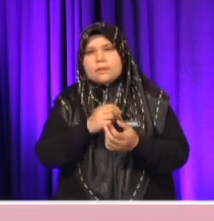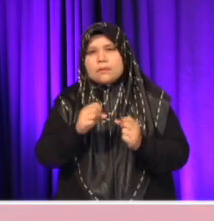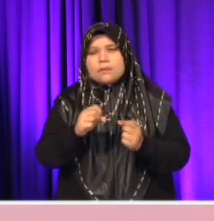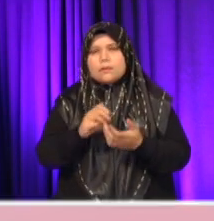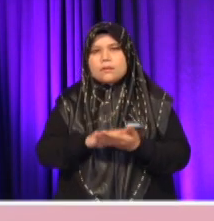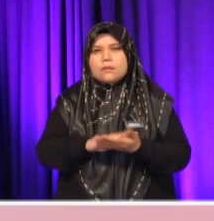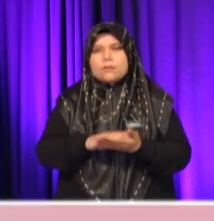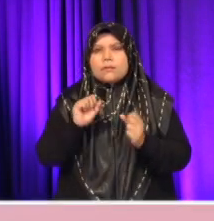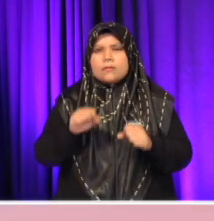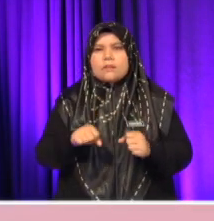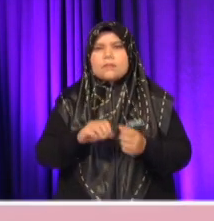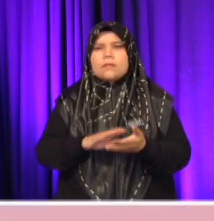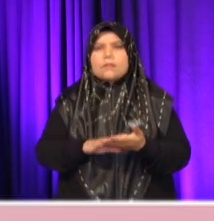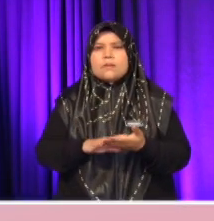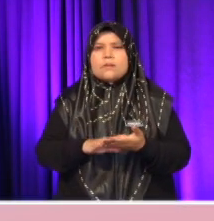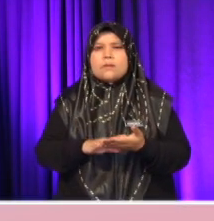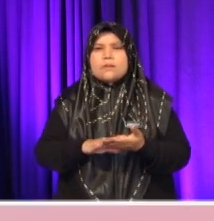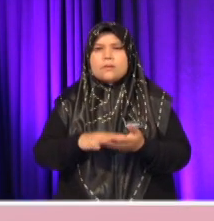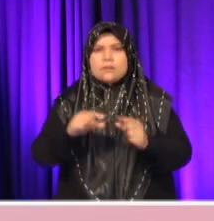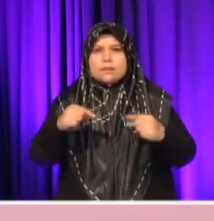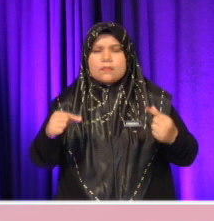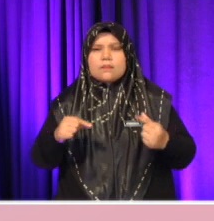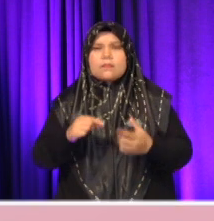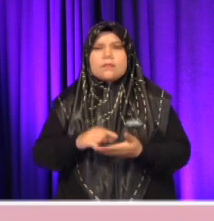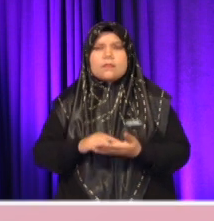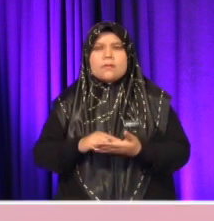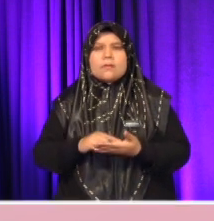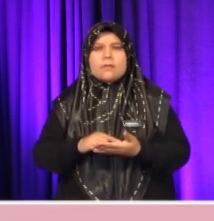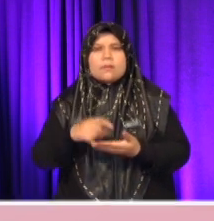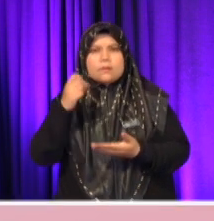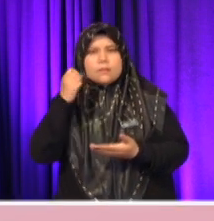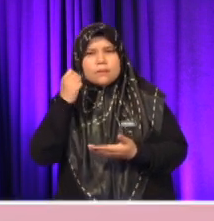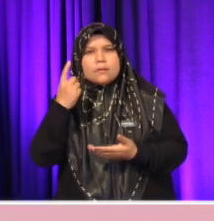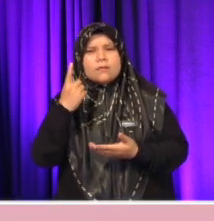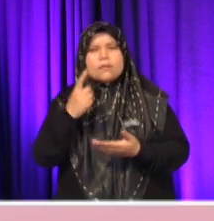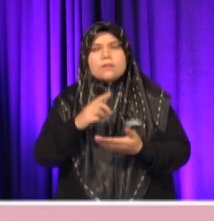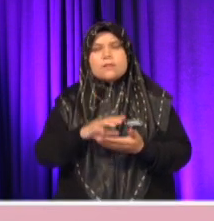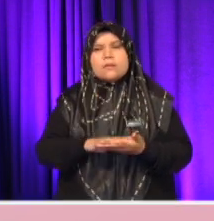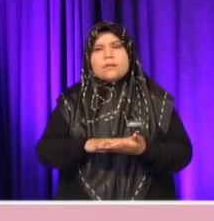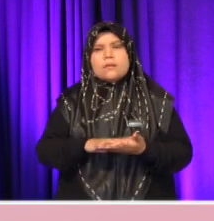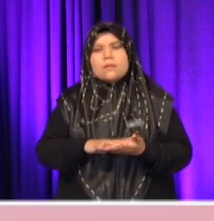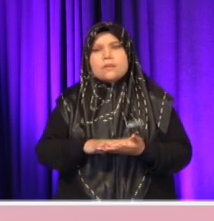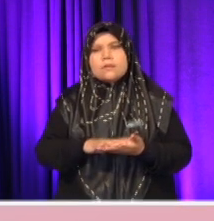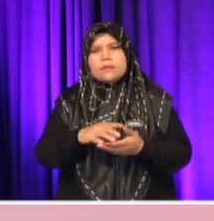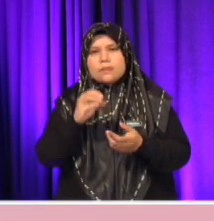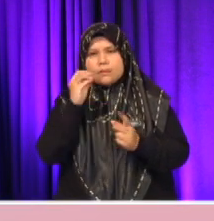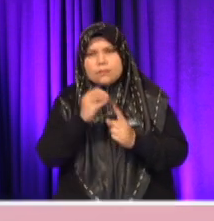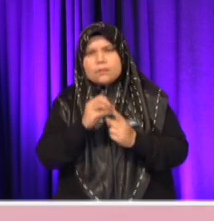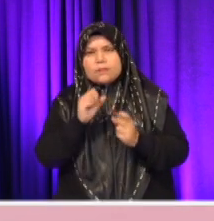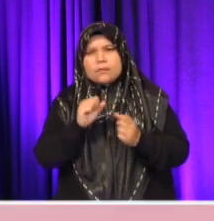and to also display their grammar knowledge. Okay, so these are the assessment objectives. Which, if I